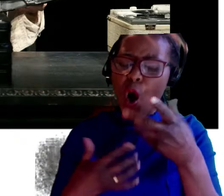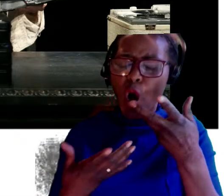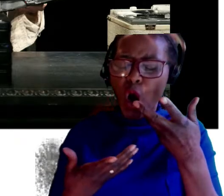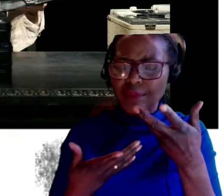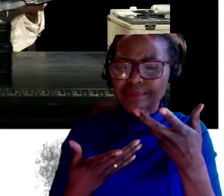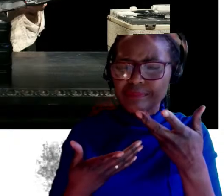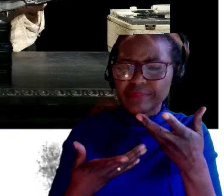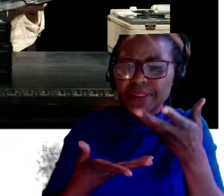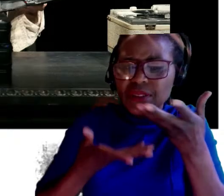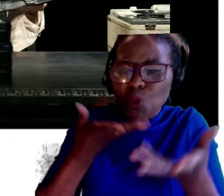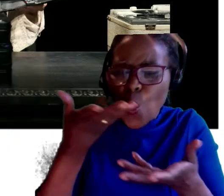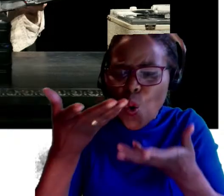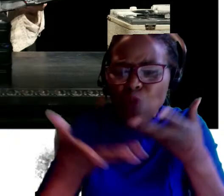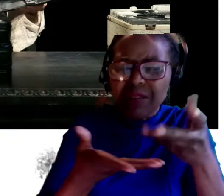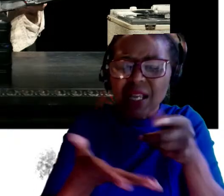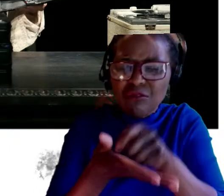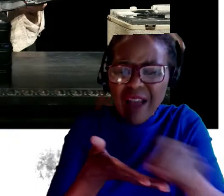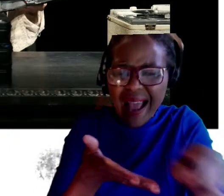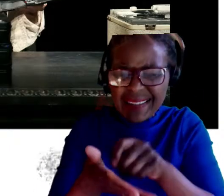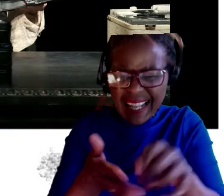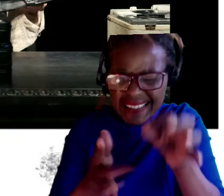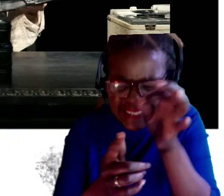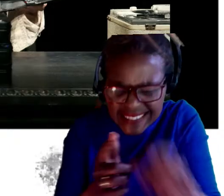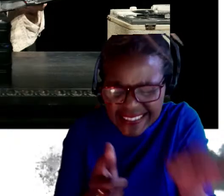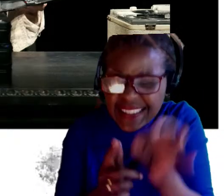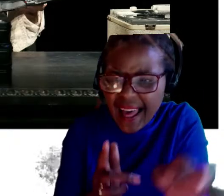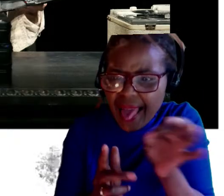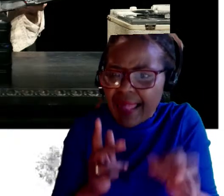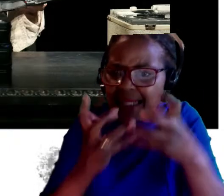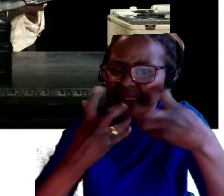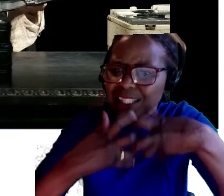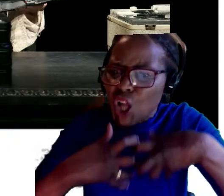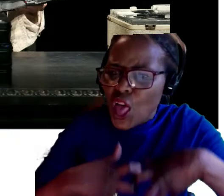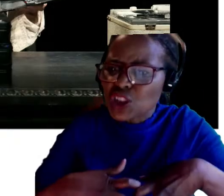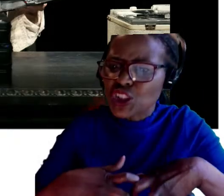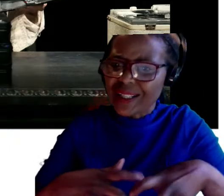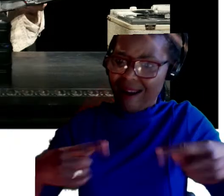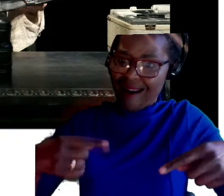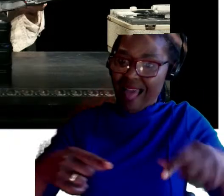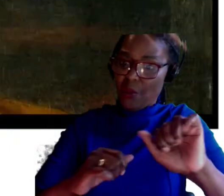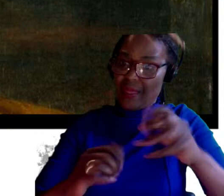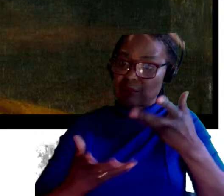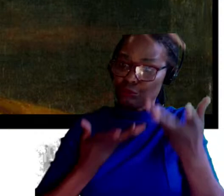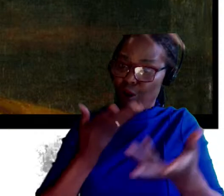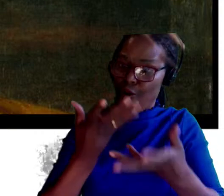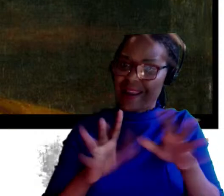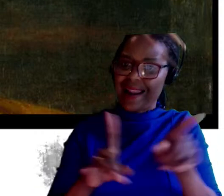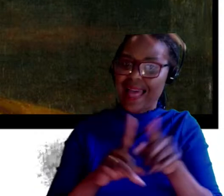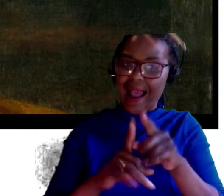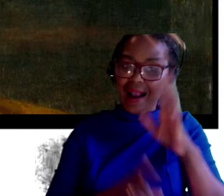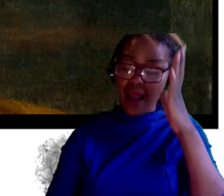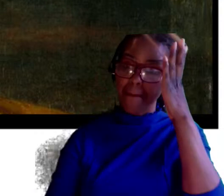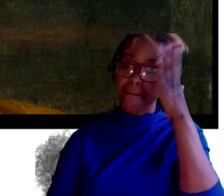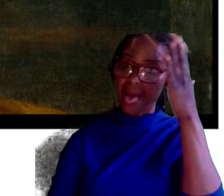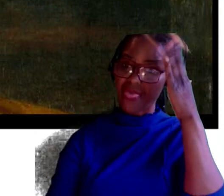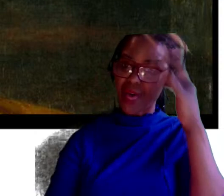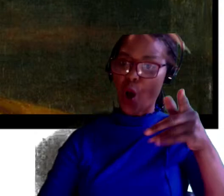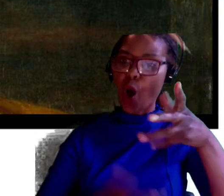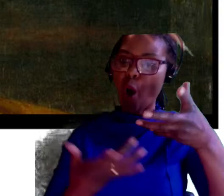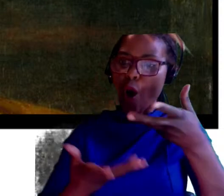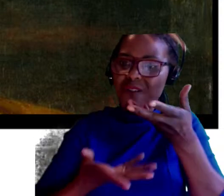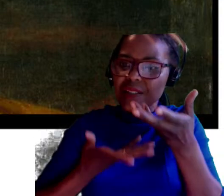the technology that enables their stories. So if you consider the mother of sci-fi, Mary Shelley, when she